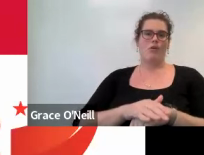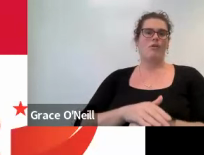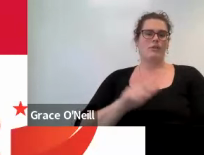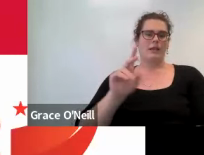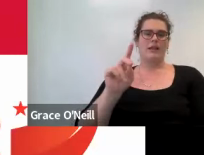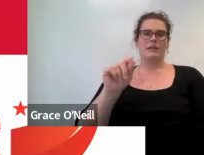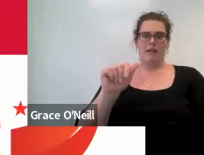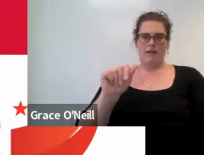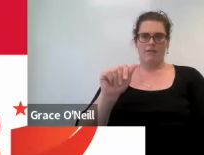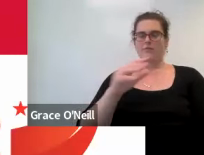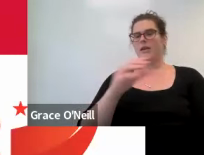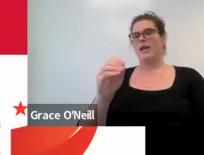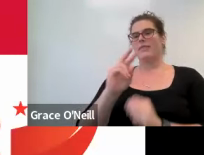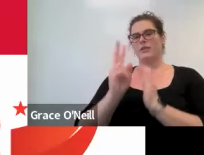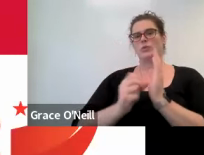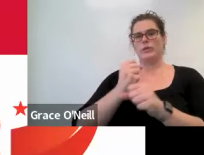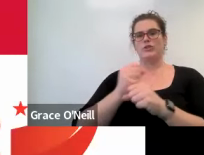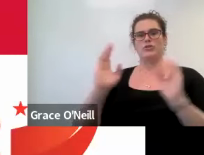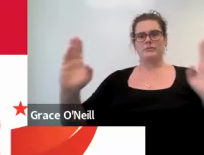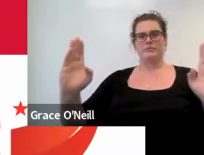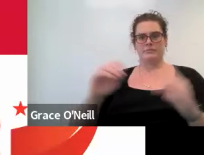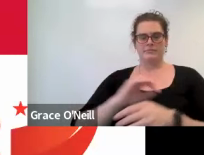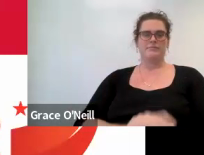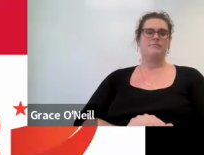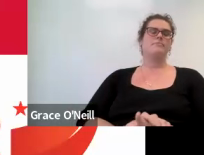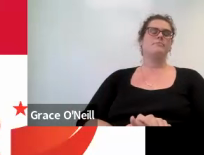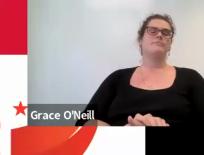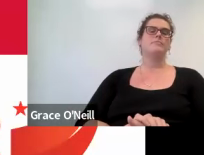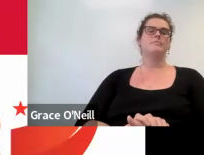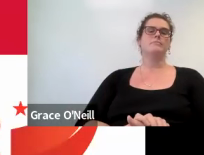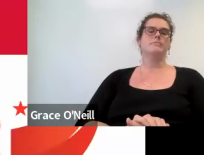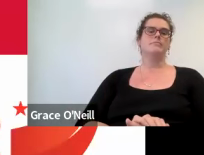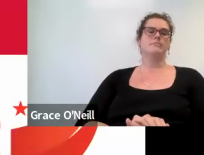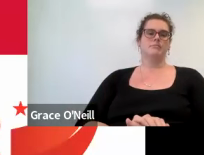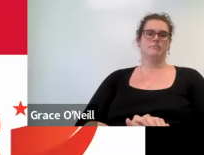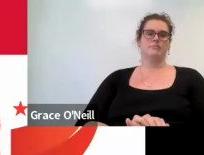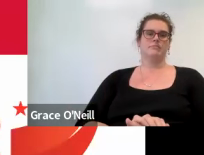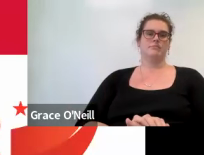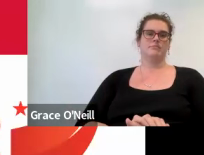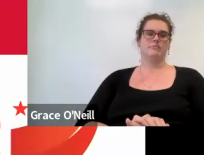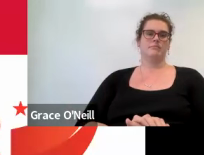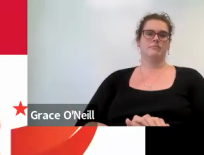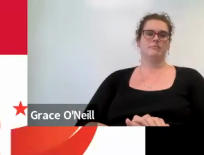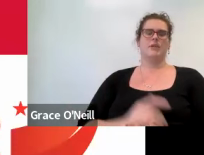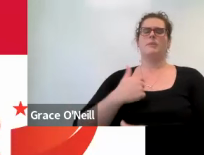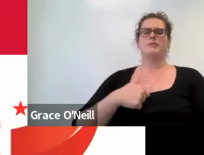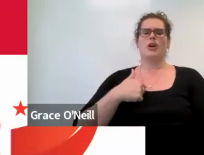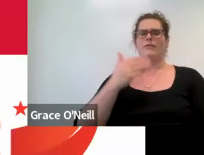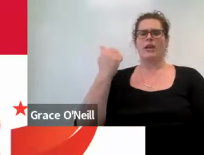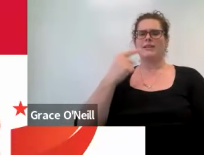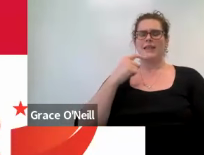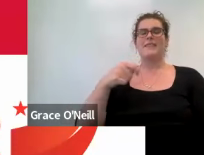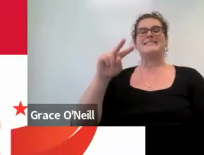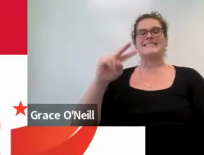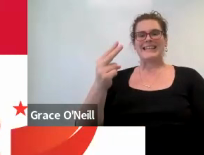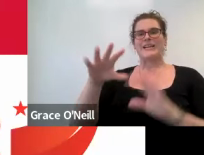in. Next slide, please. And we're moving, we are in the second domain. I apologize for mentioning this is